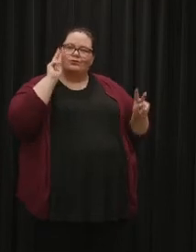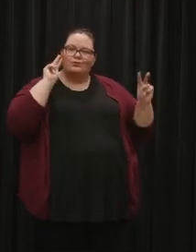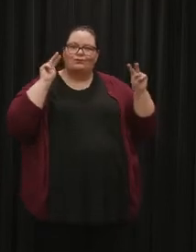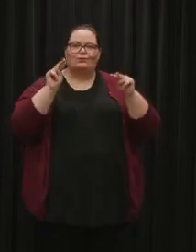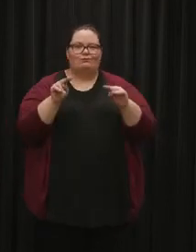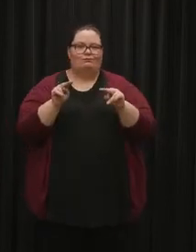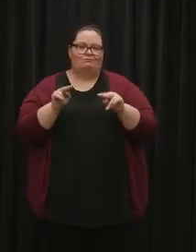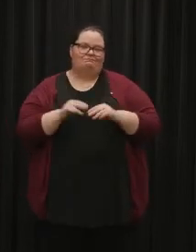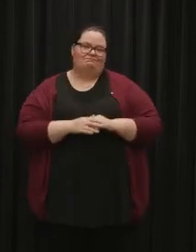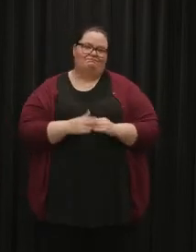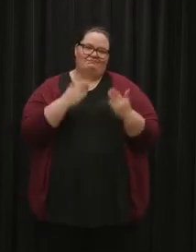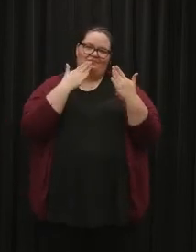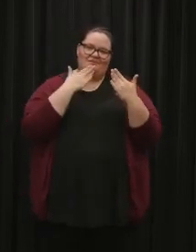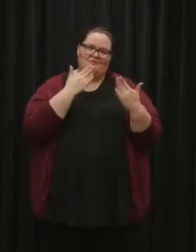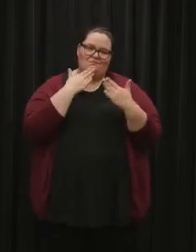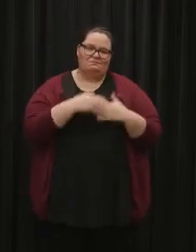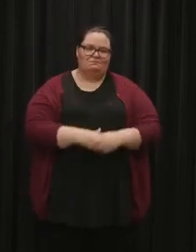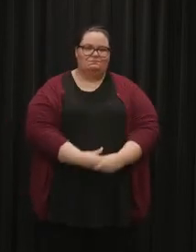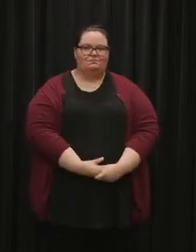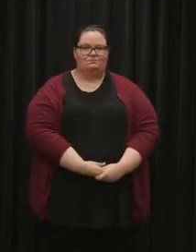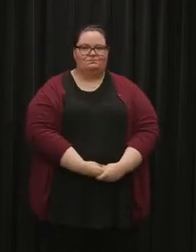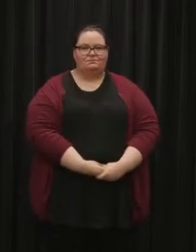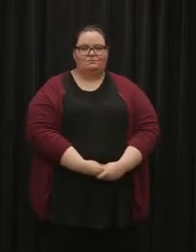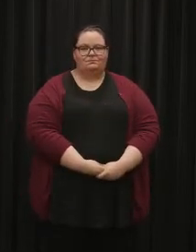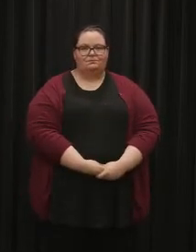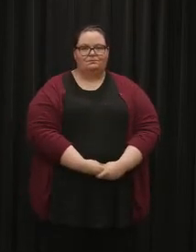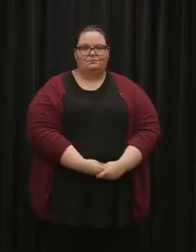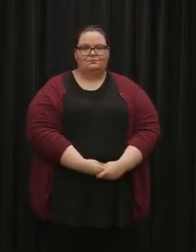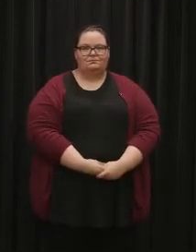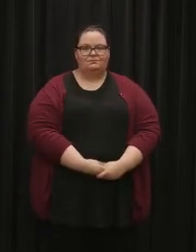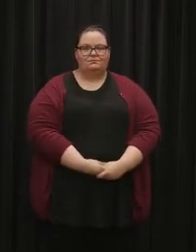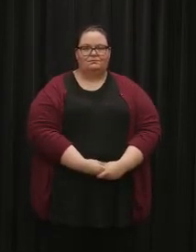residents. Thank you. Merci.